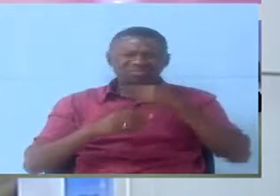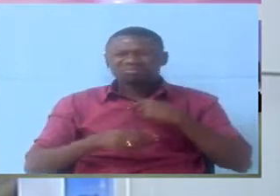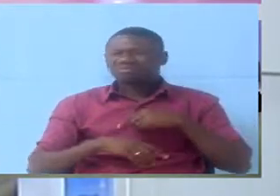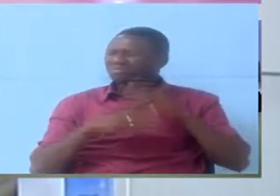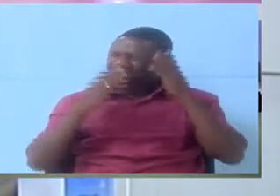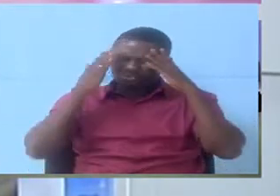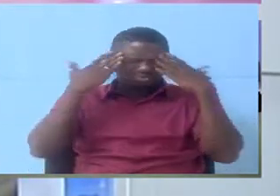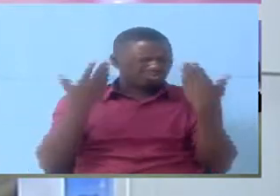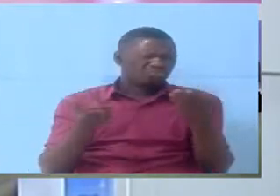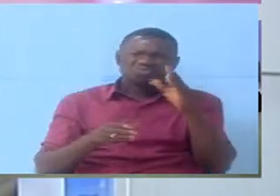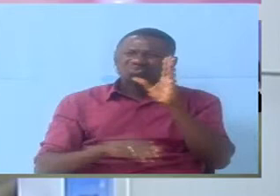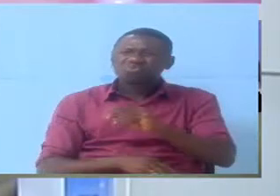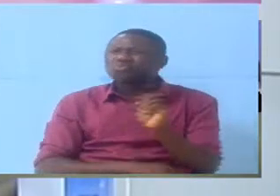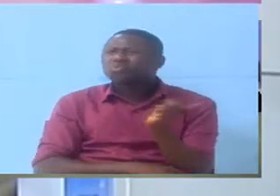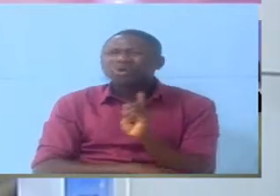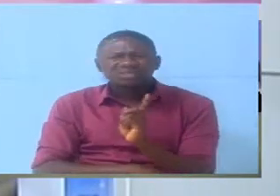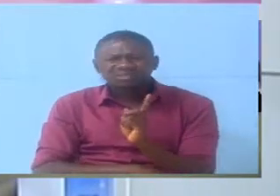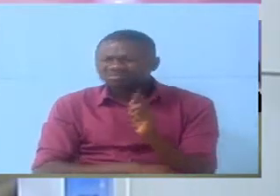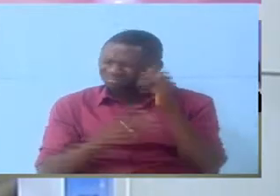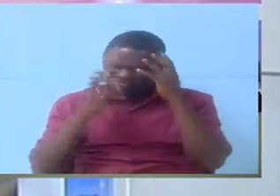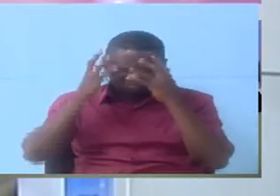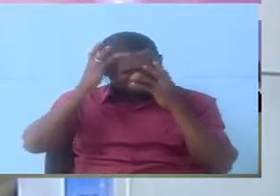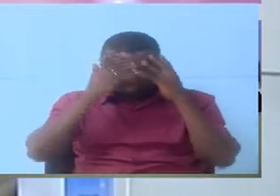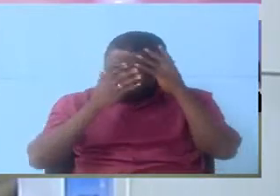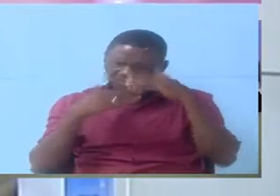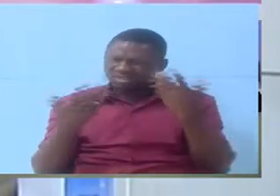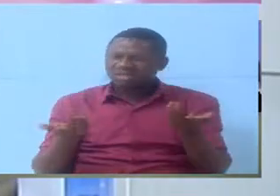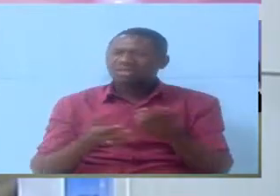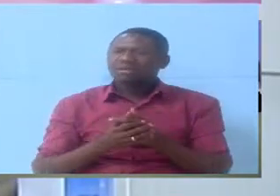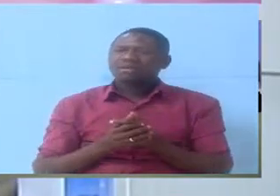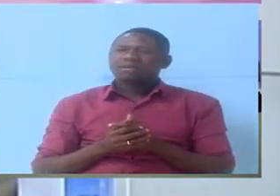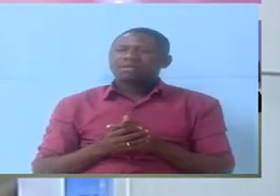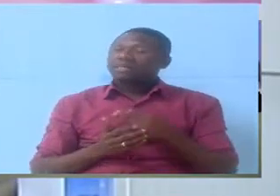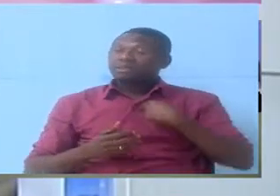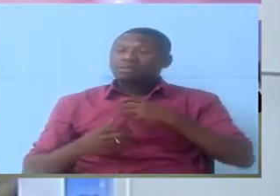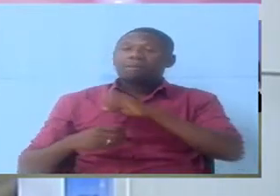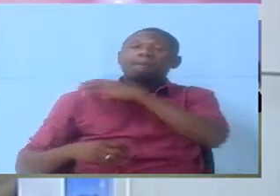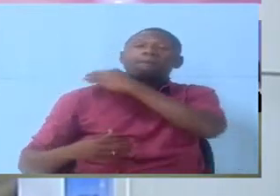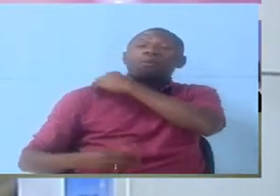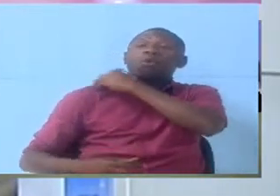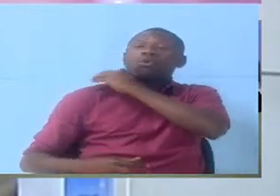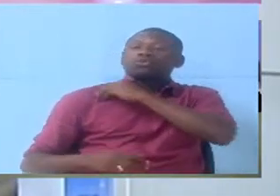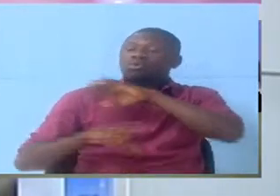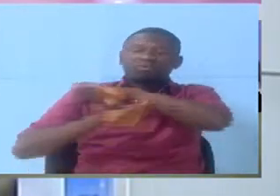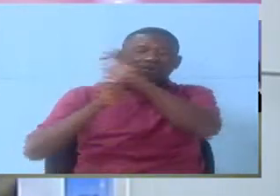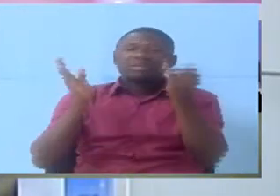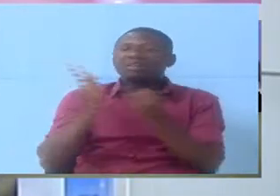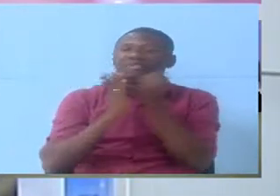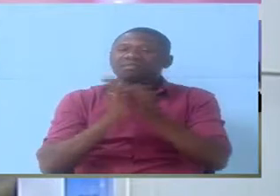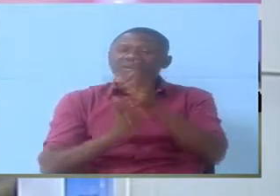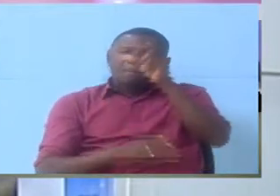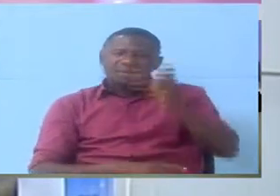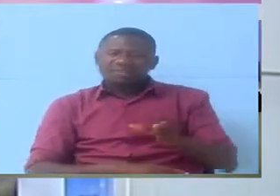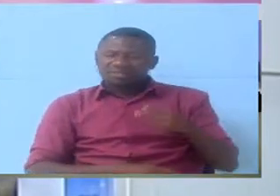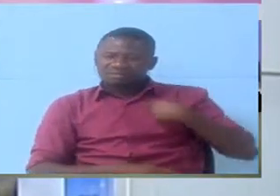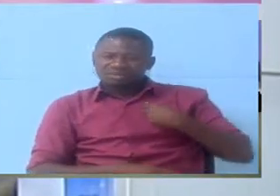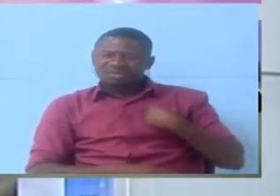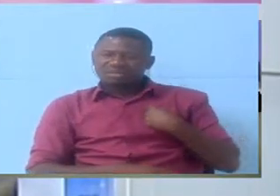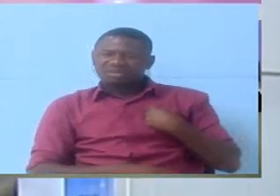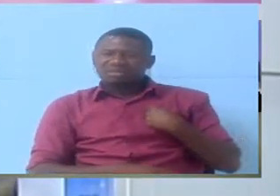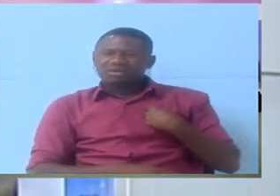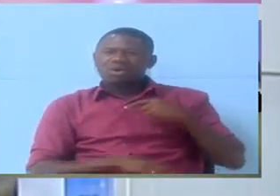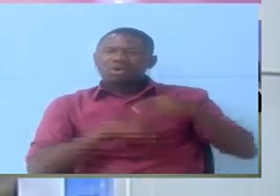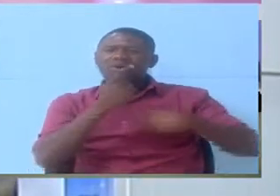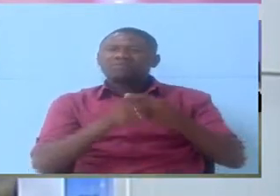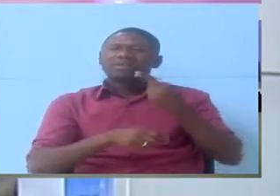I don't know what to do. Malombe menkela. As the chief crime investigator. Memu kurun kurungulu kiskisirla nyaton koti. Of